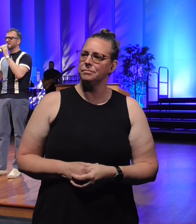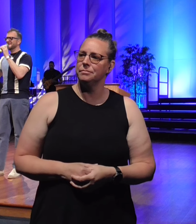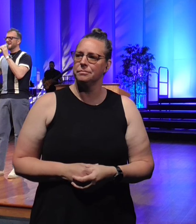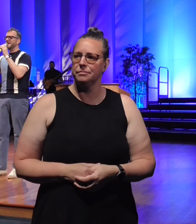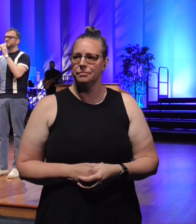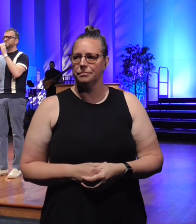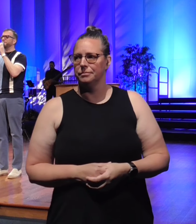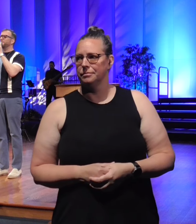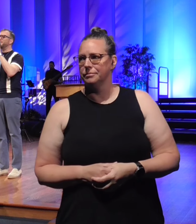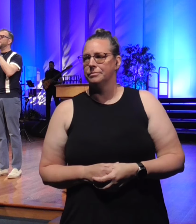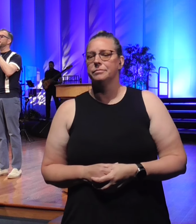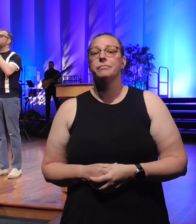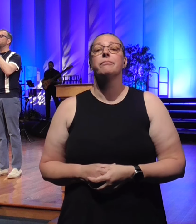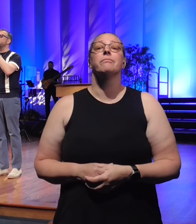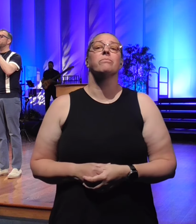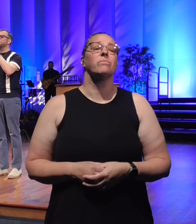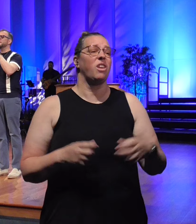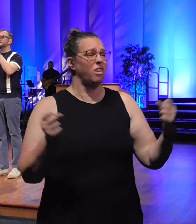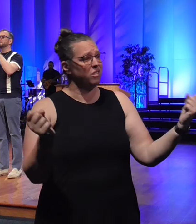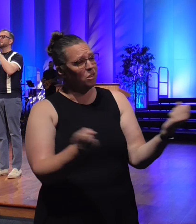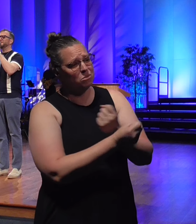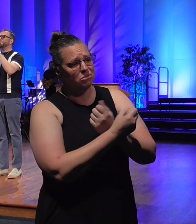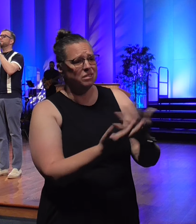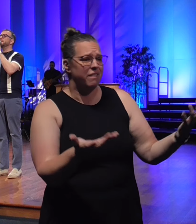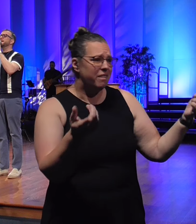soul. And through it